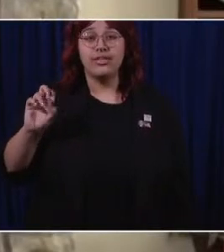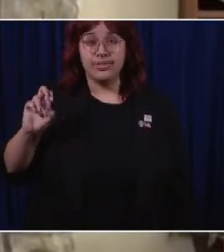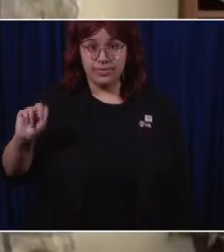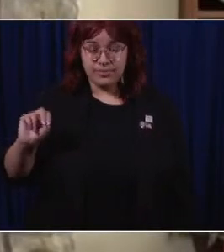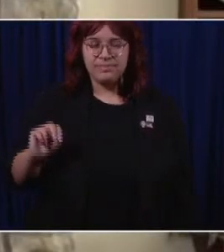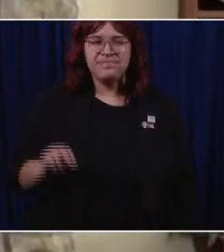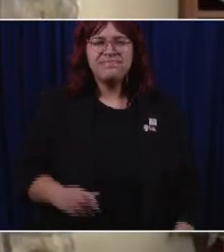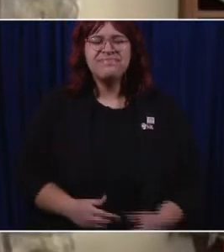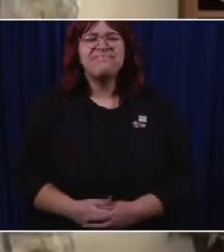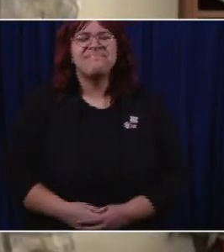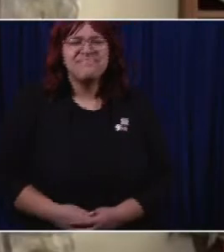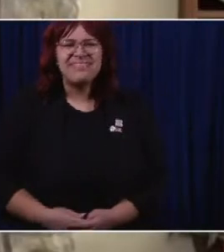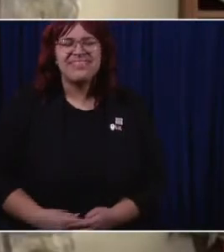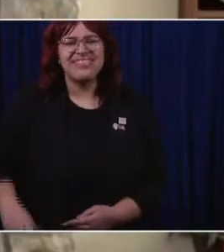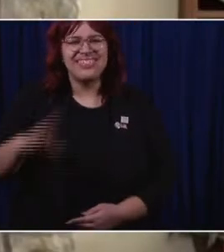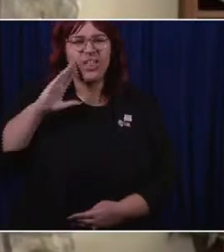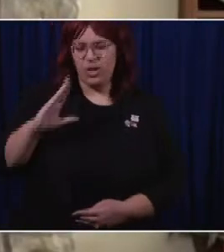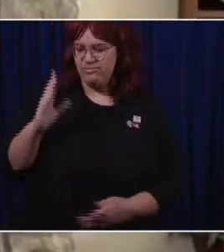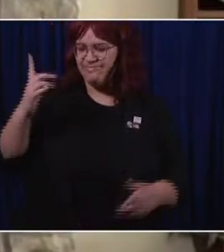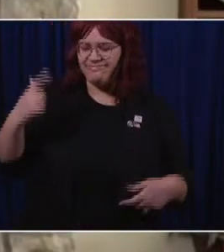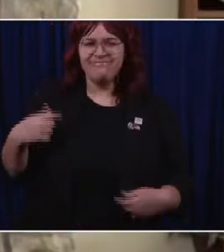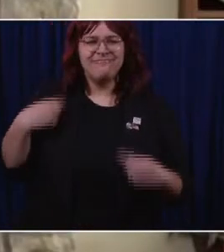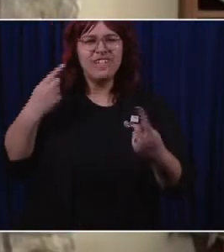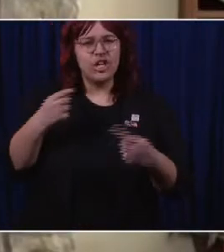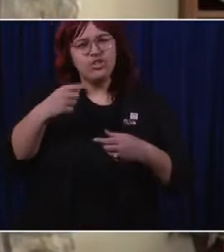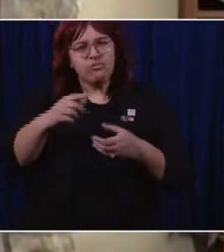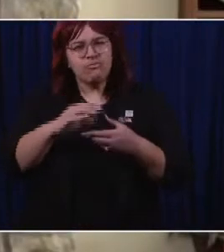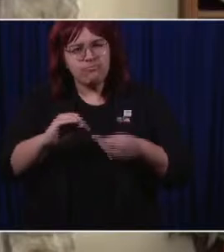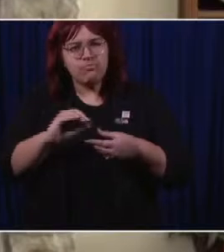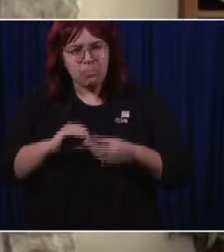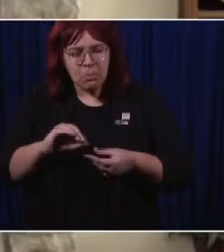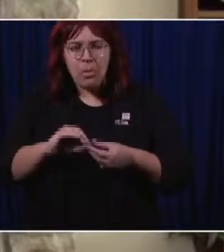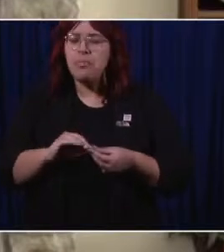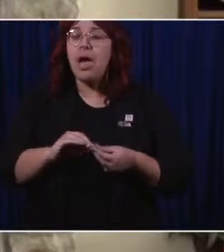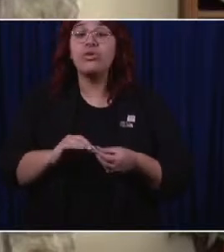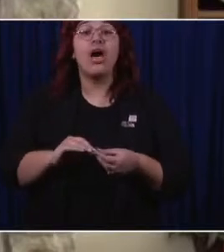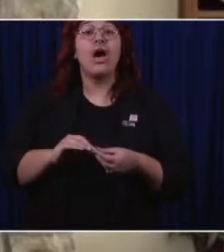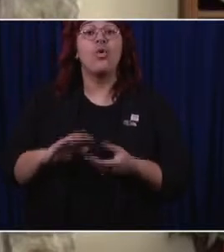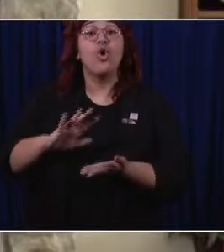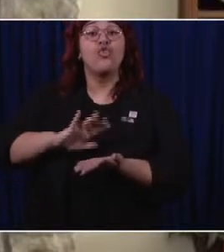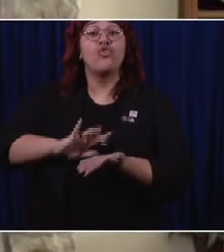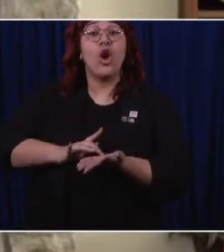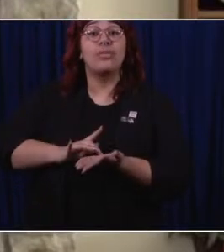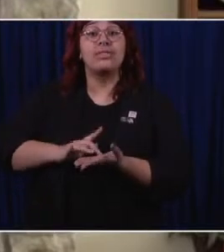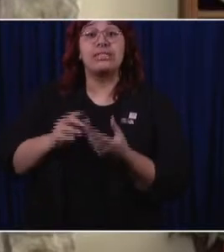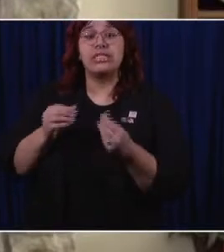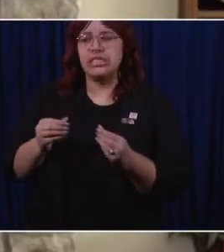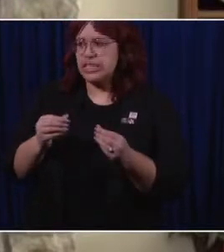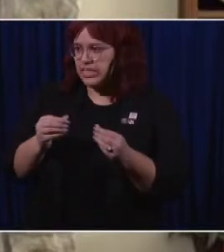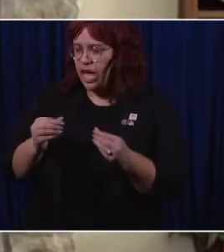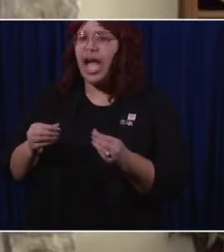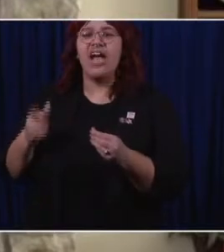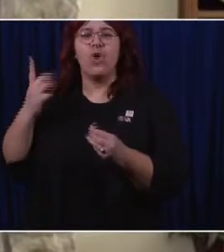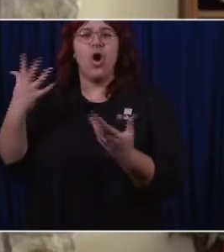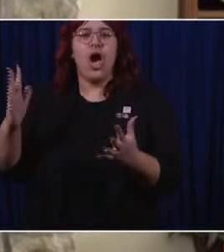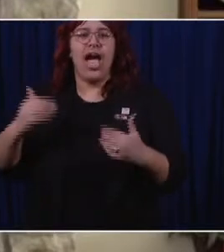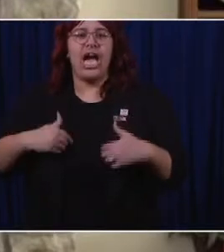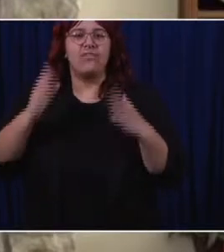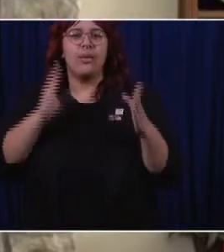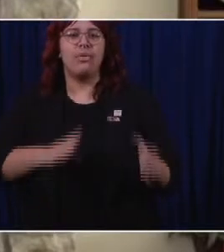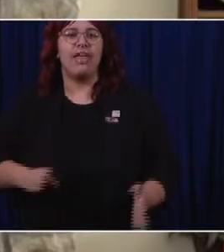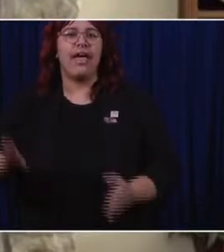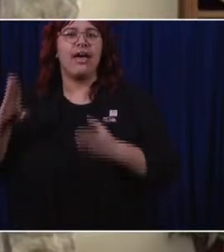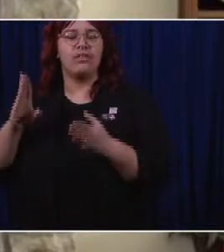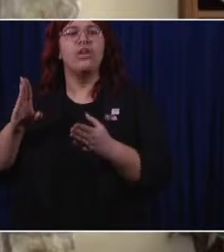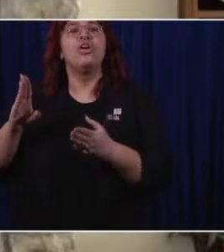Governor. You talked a little bit about how pharmacies are ensuring second doses. I wanted to ask you, the federal goal, is 100 million doses a